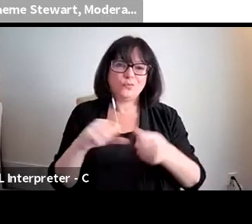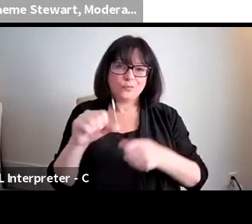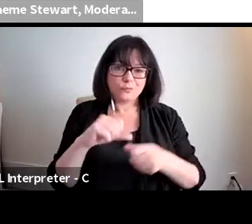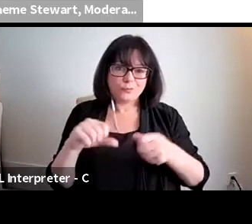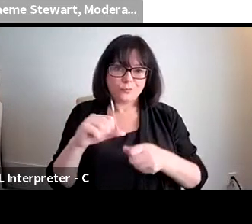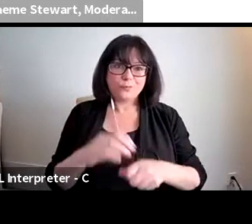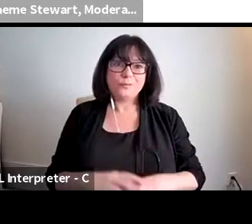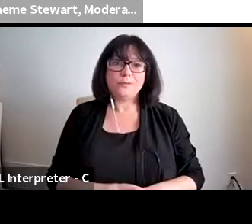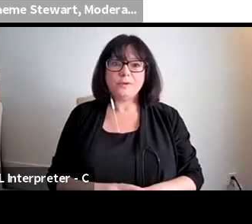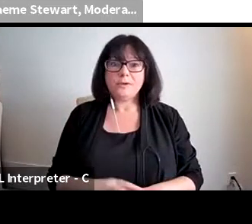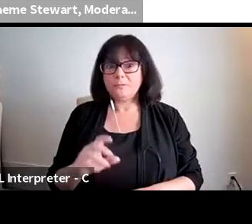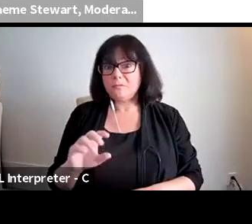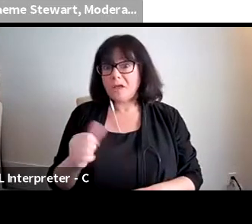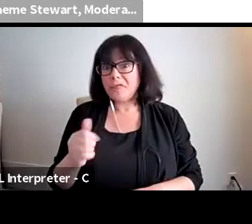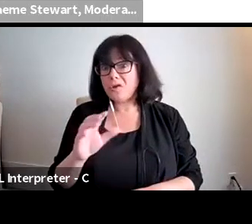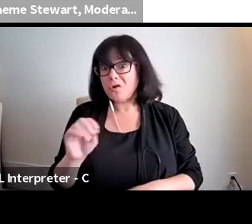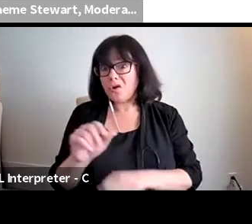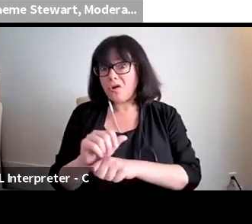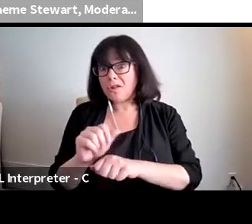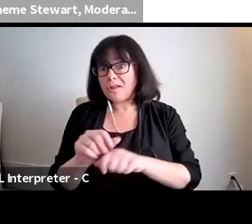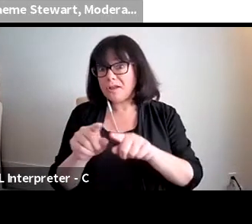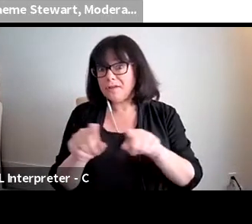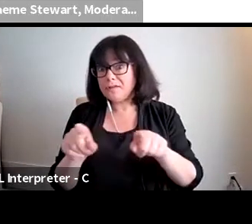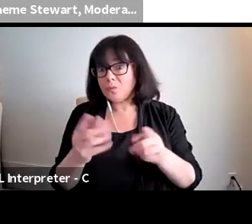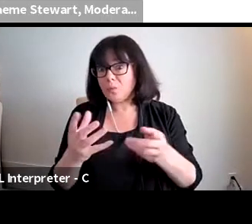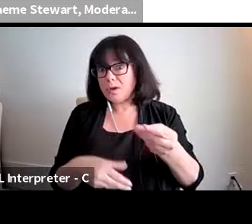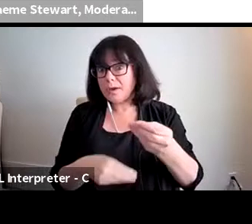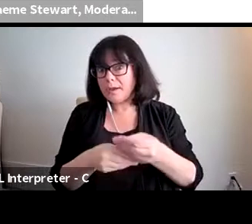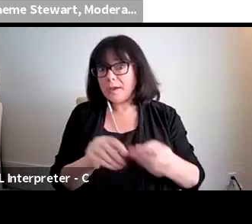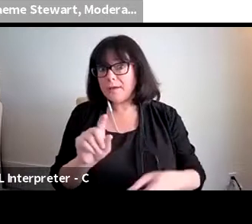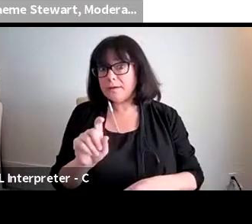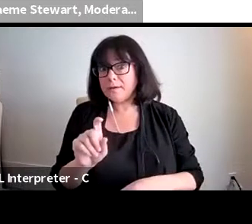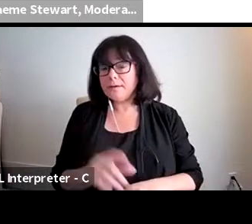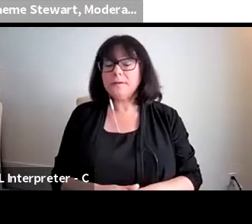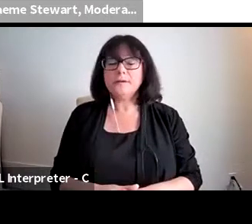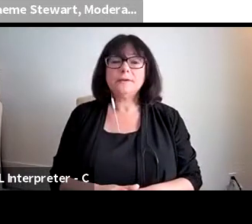if any of my colleagues want to add to that.